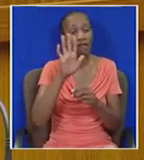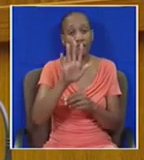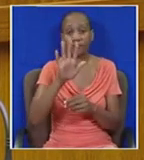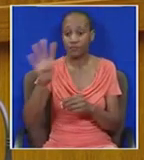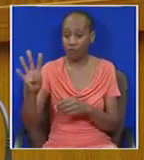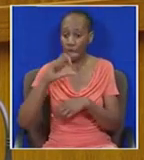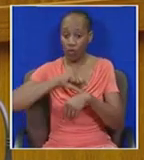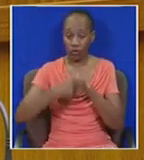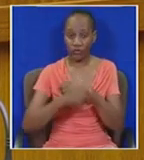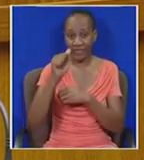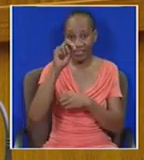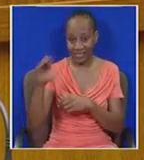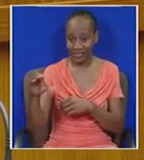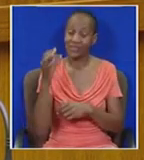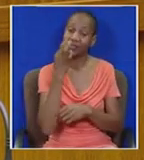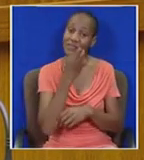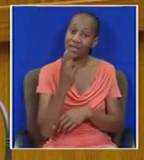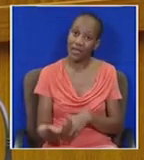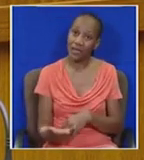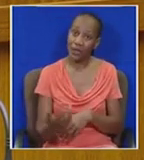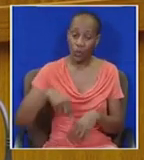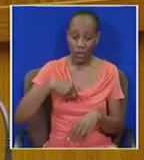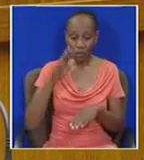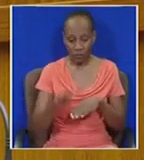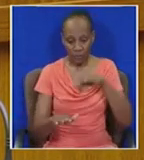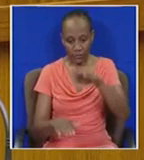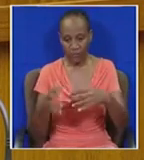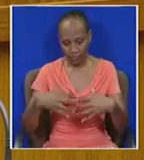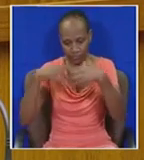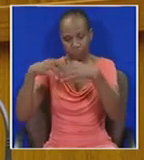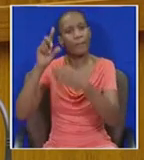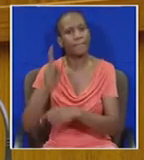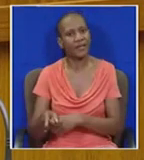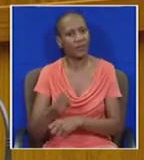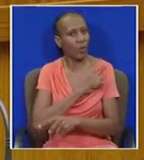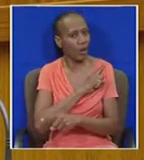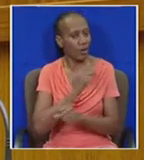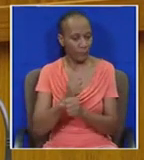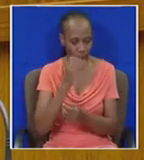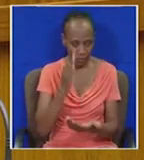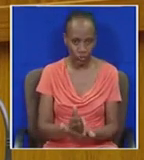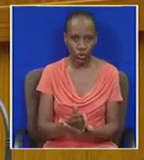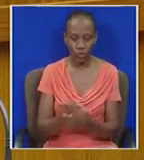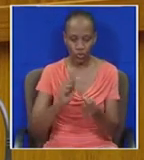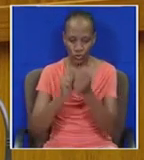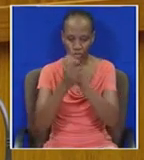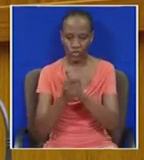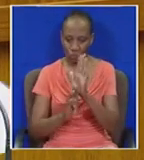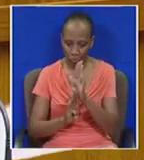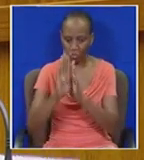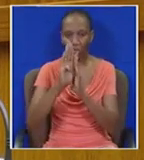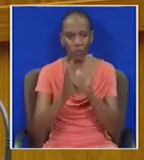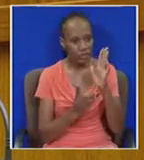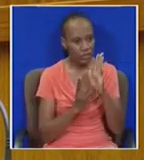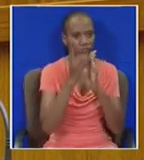ANC focused on the measures we need to take now to significantly advance growth,